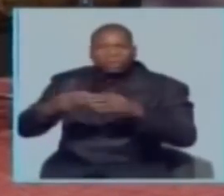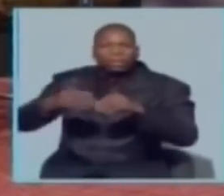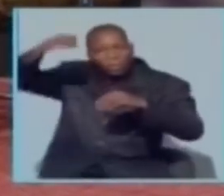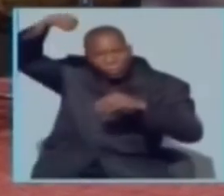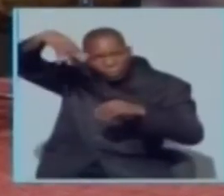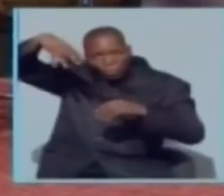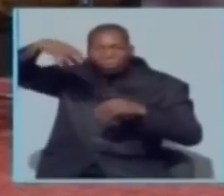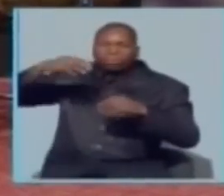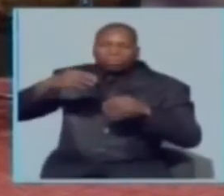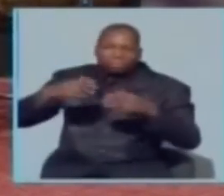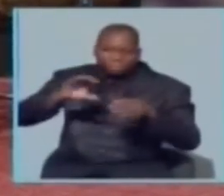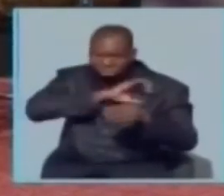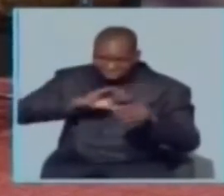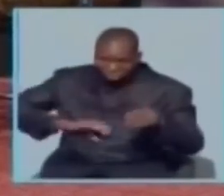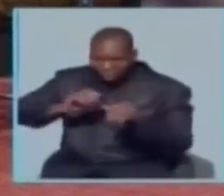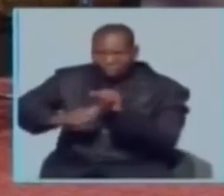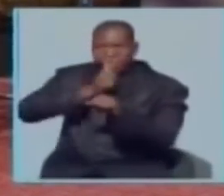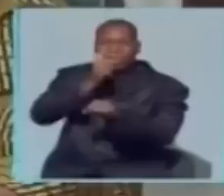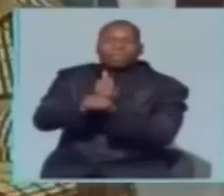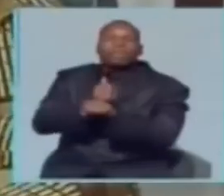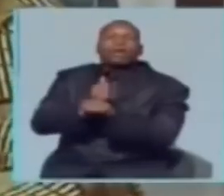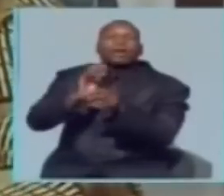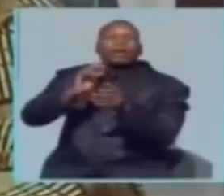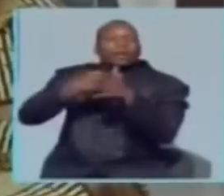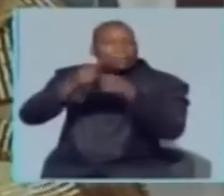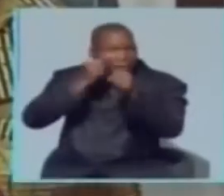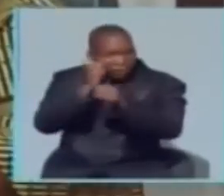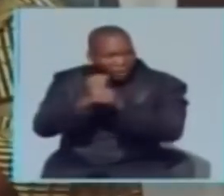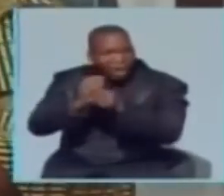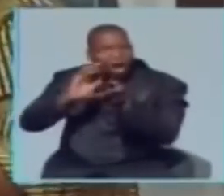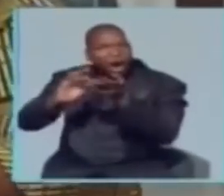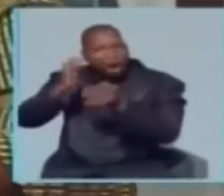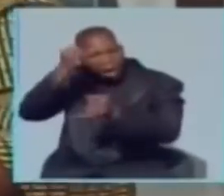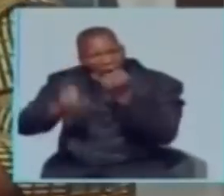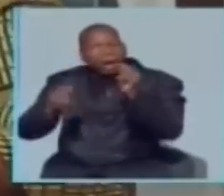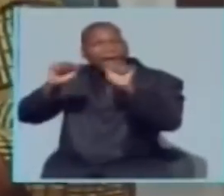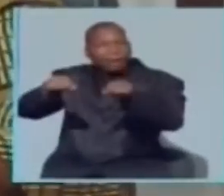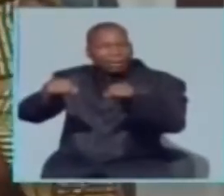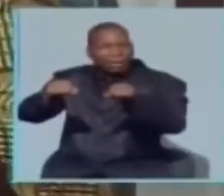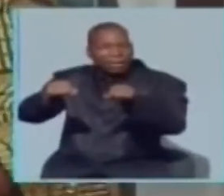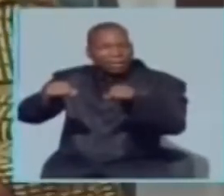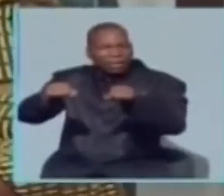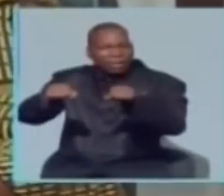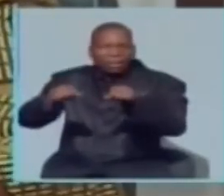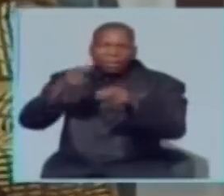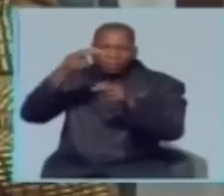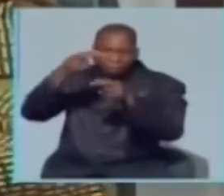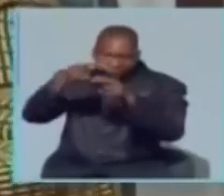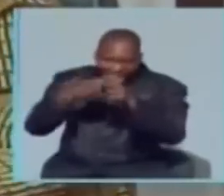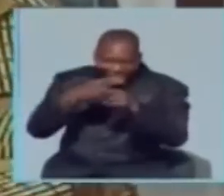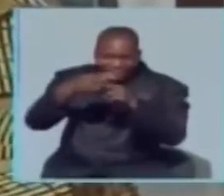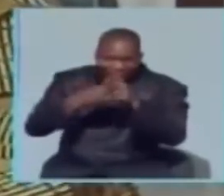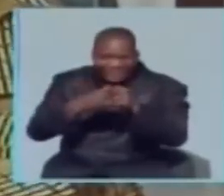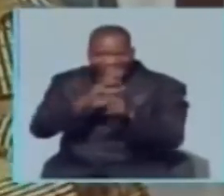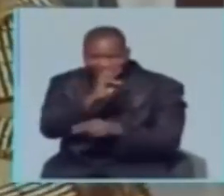we can hope to get at least by end of October next year, because I believe it takes about 6 to 9 months to set up